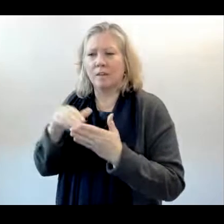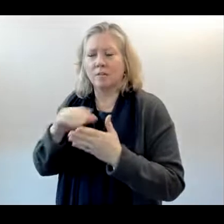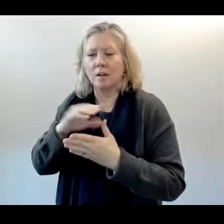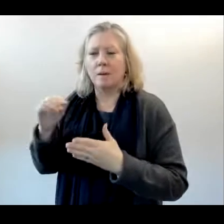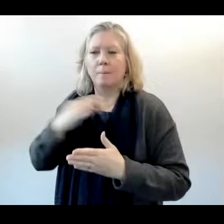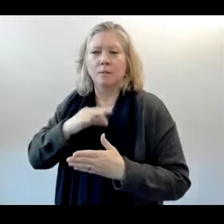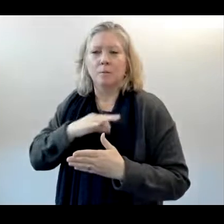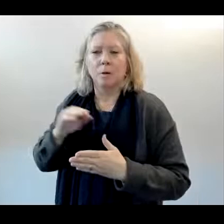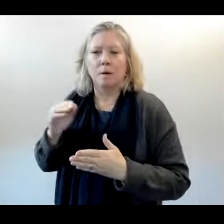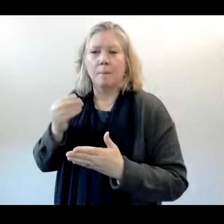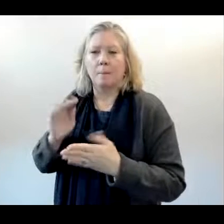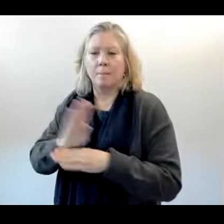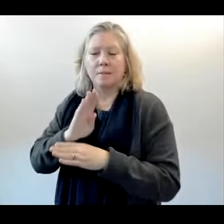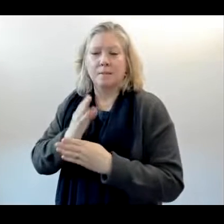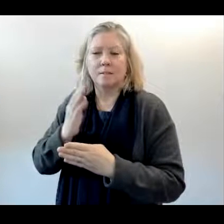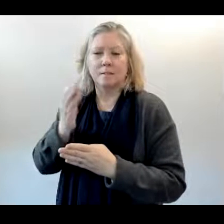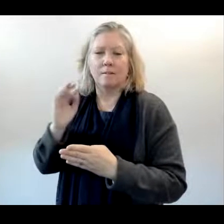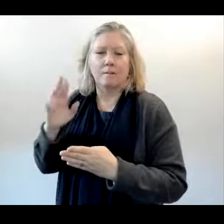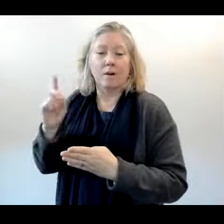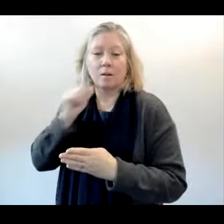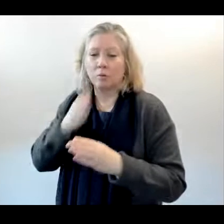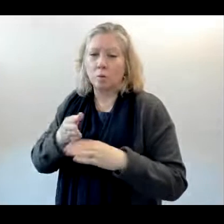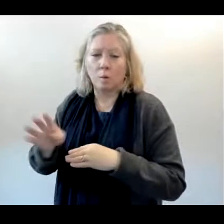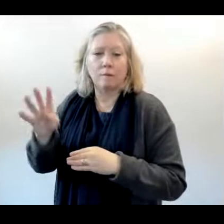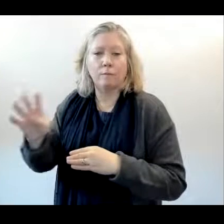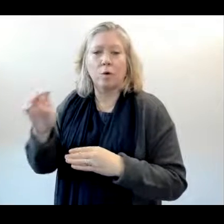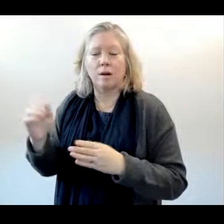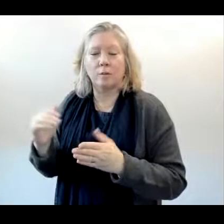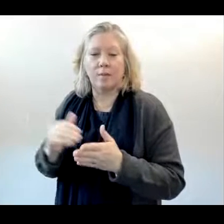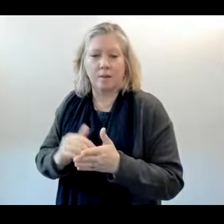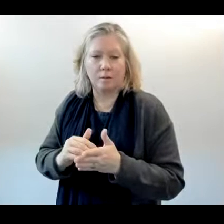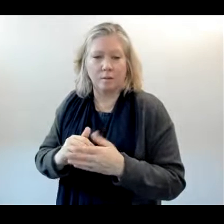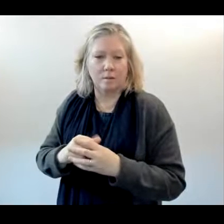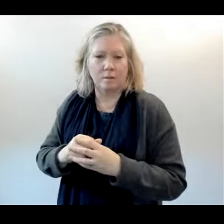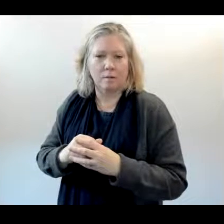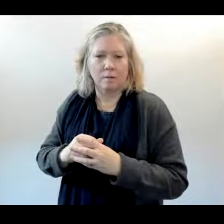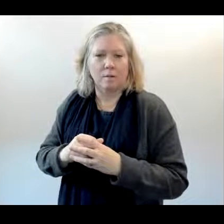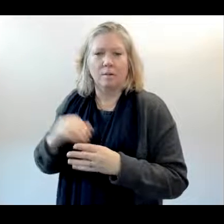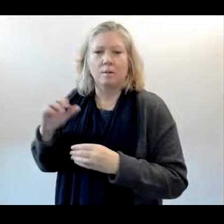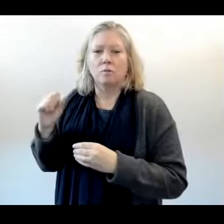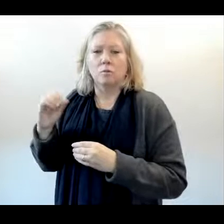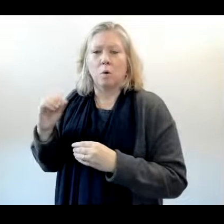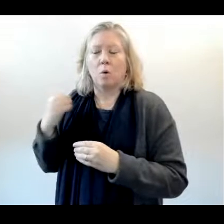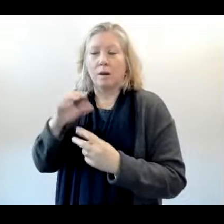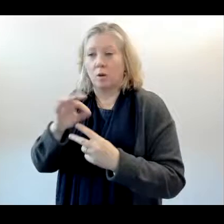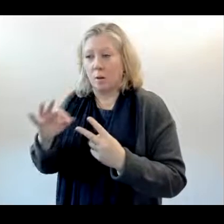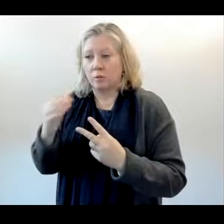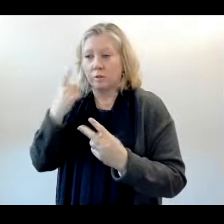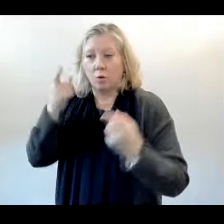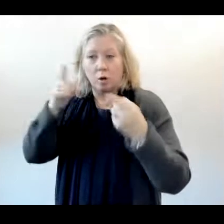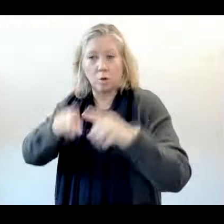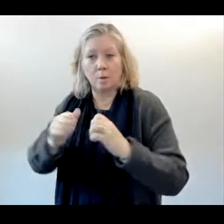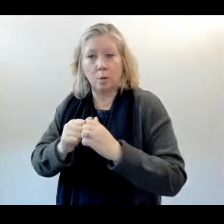an amount not to exceed $400,000 to supplement URA Choice programs. Authorization to enter into an option agreement with Reed Roberts